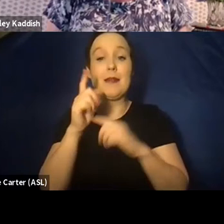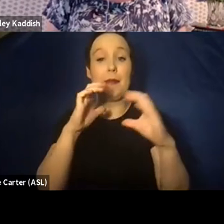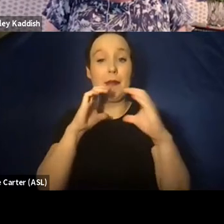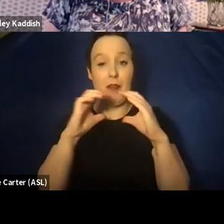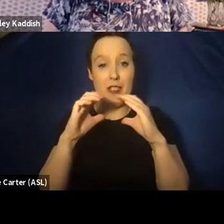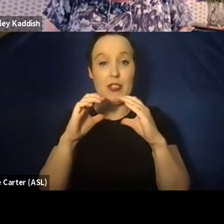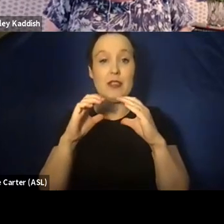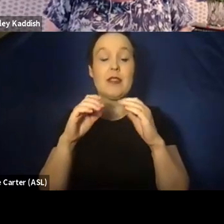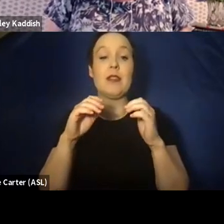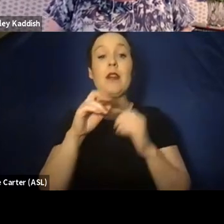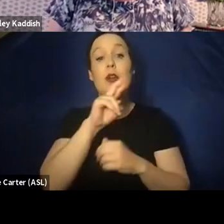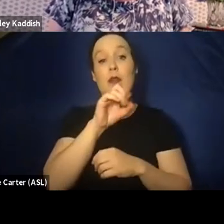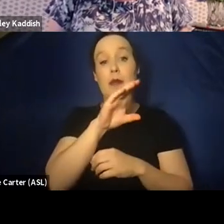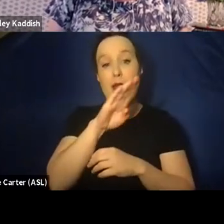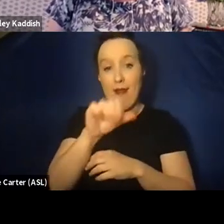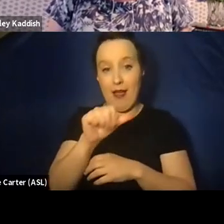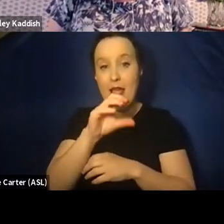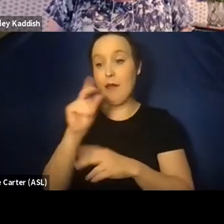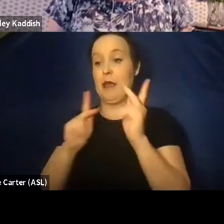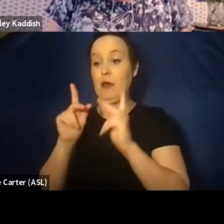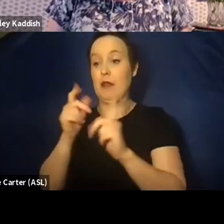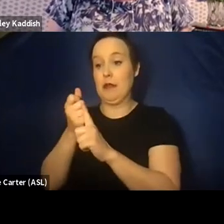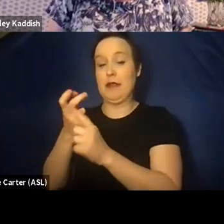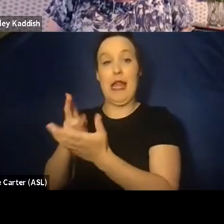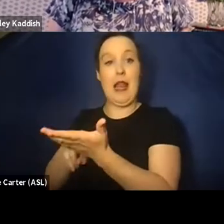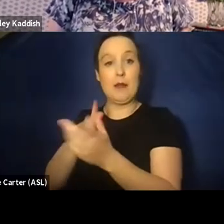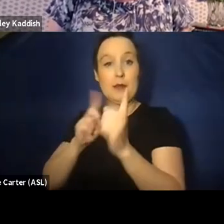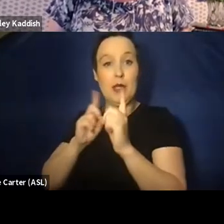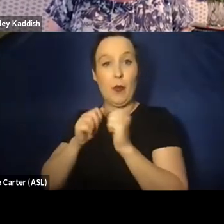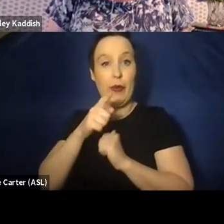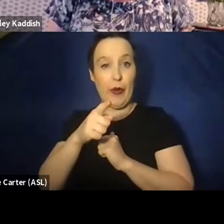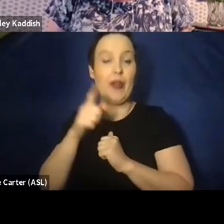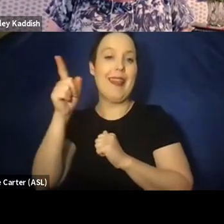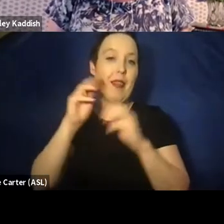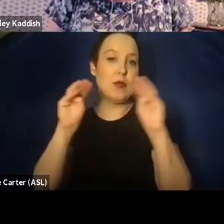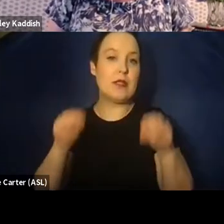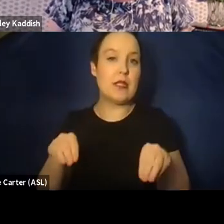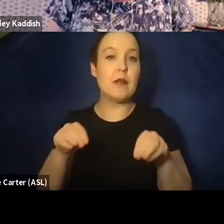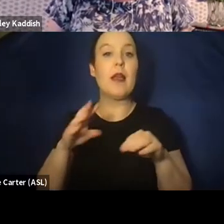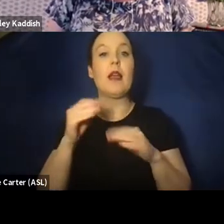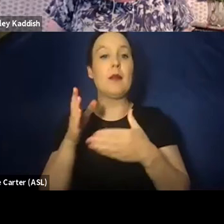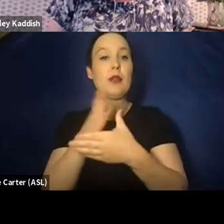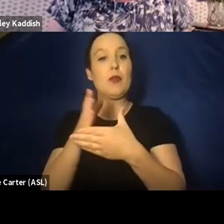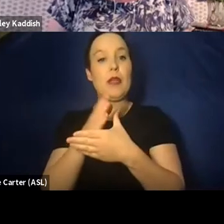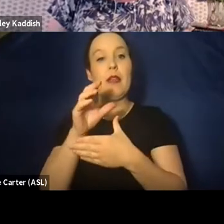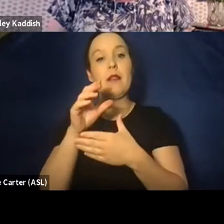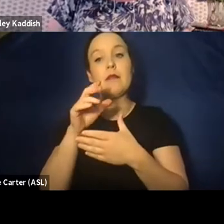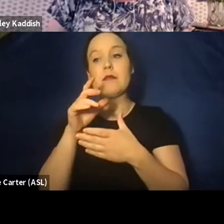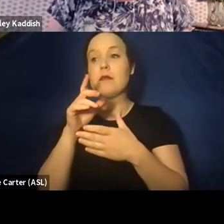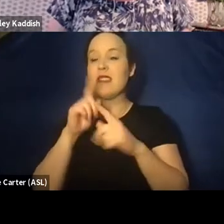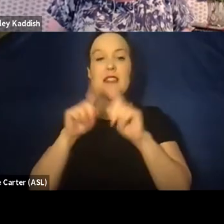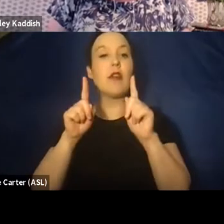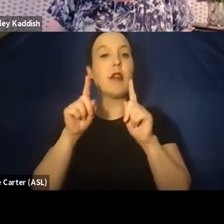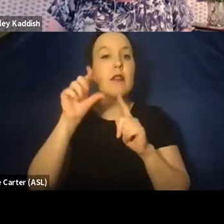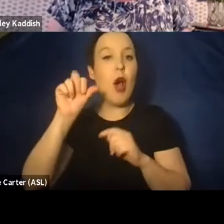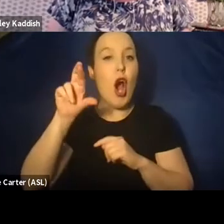Rebecca and people who would sign up in the museum space, in between artworks, in different places in the museum. And